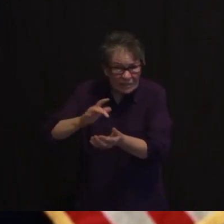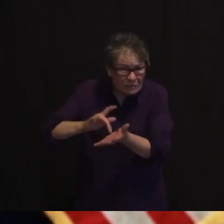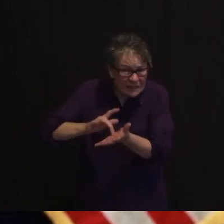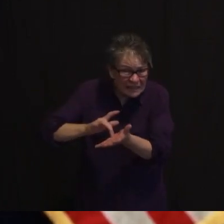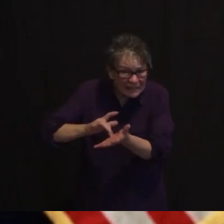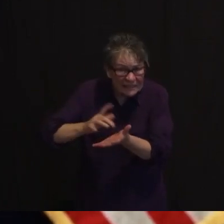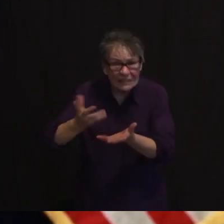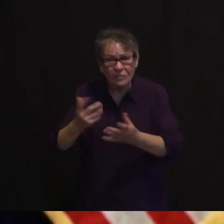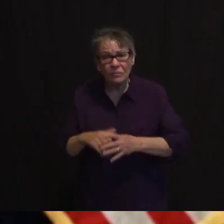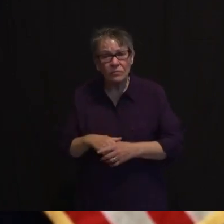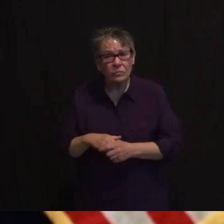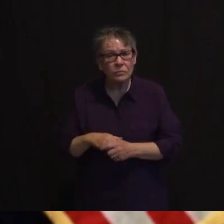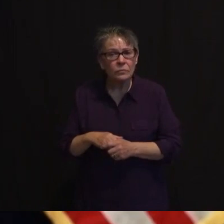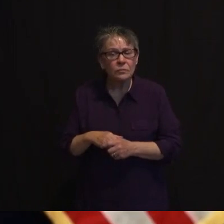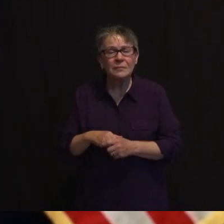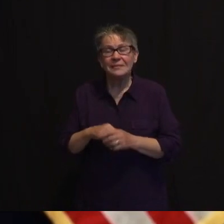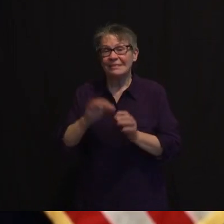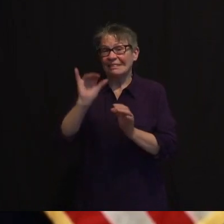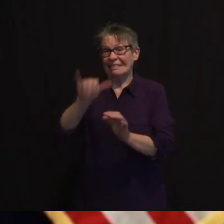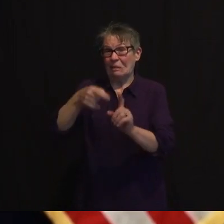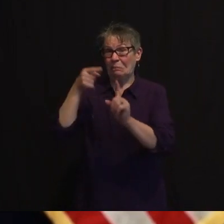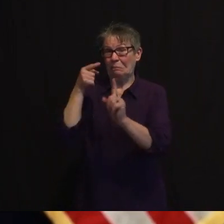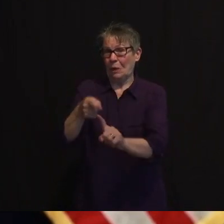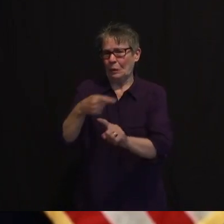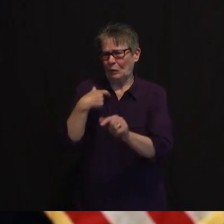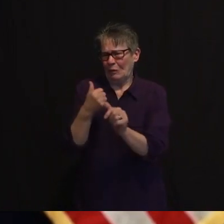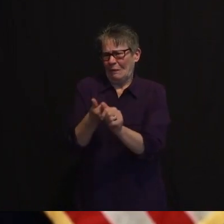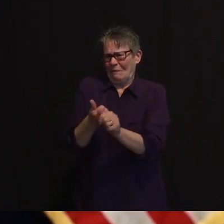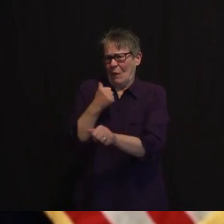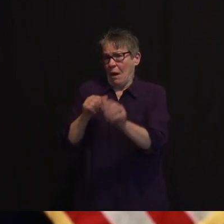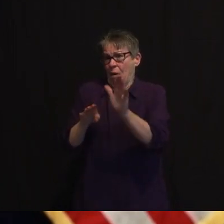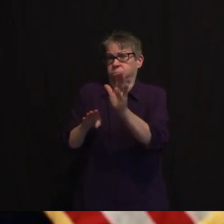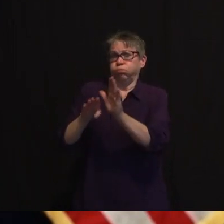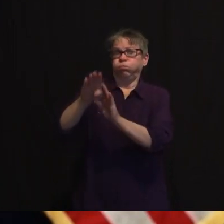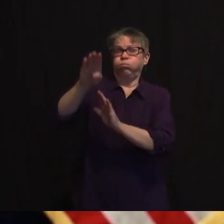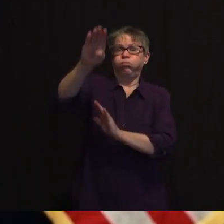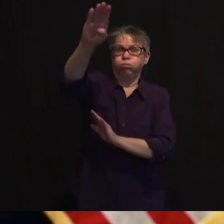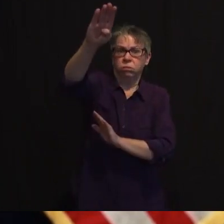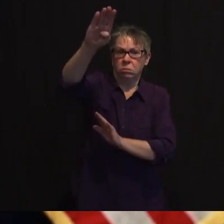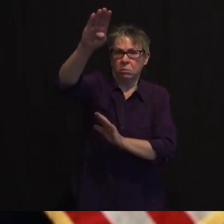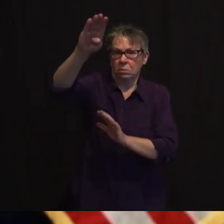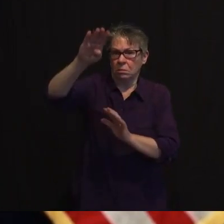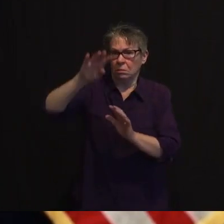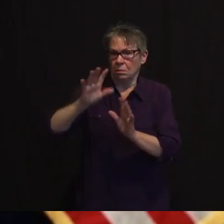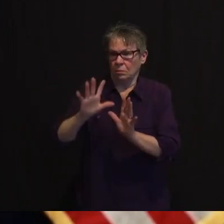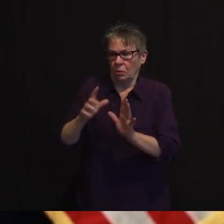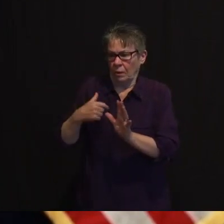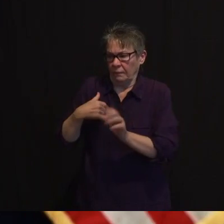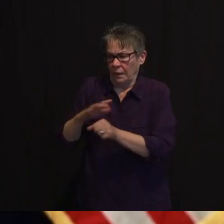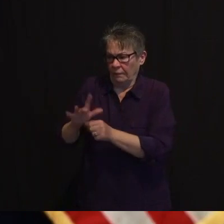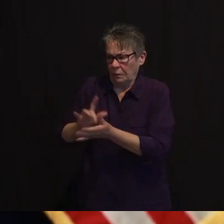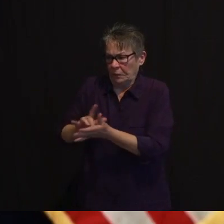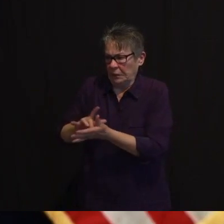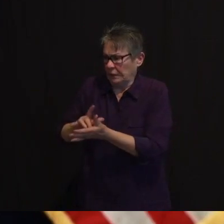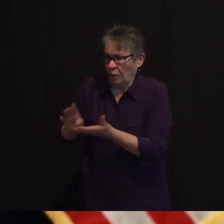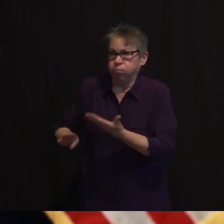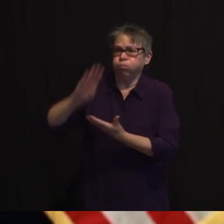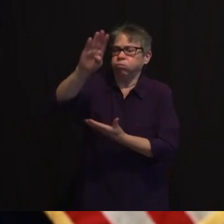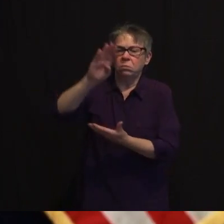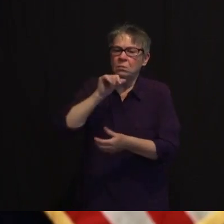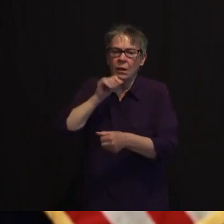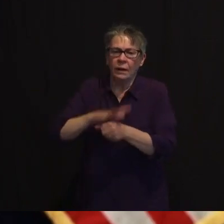state, putting the house fire out, slowly but surely reopening, these sorts of viruses